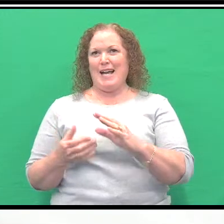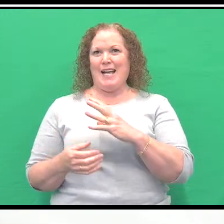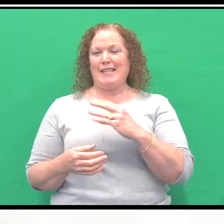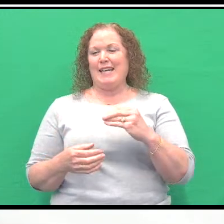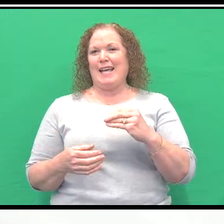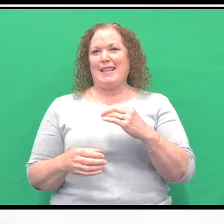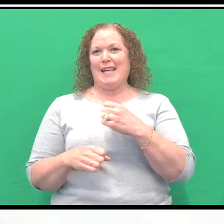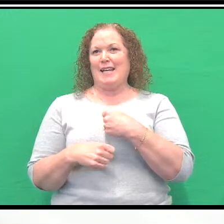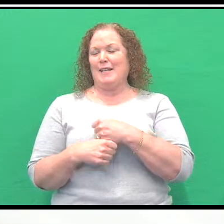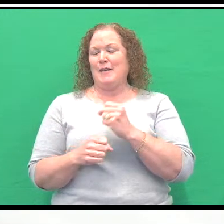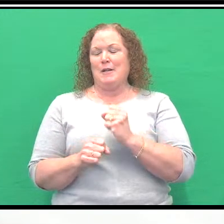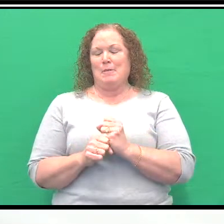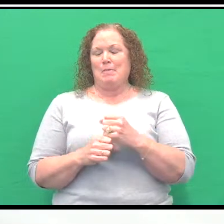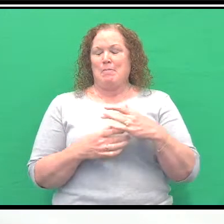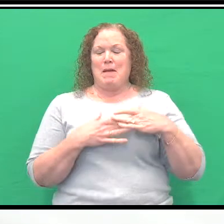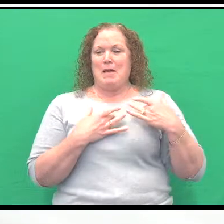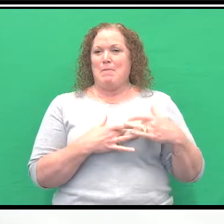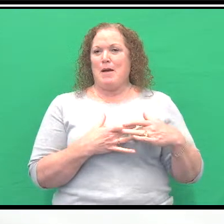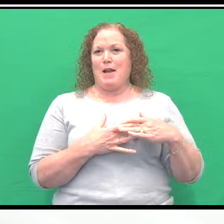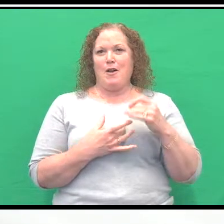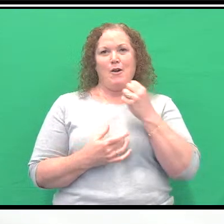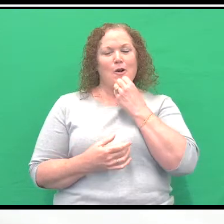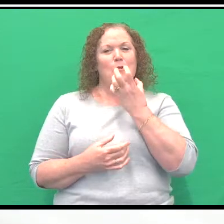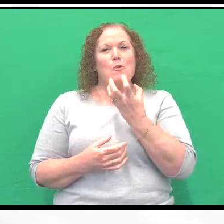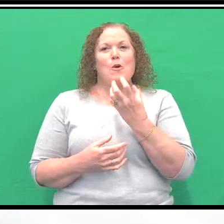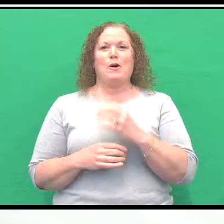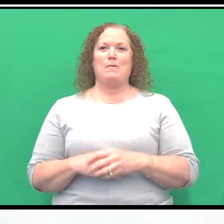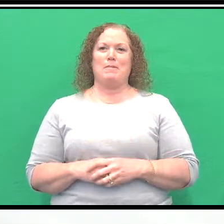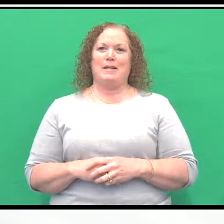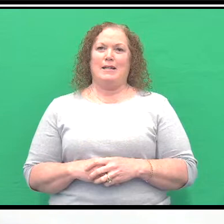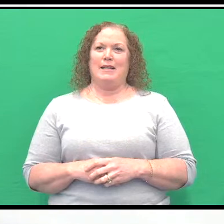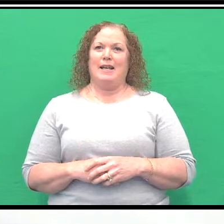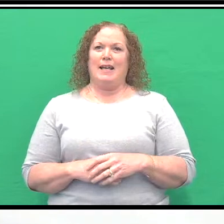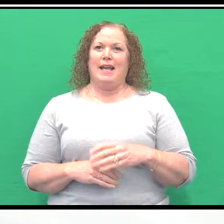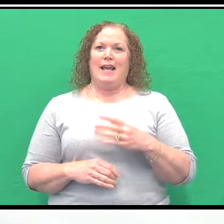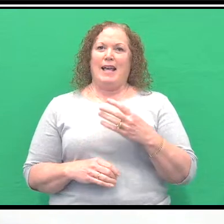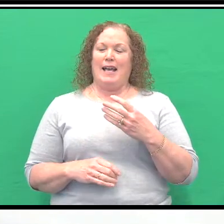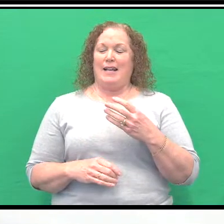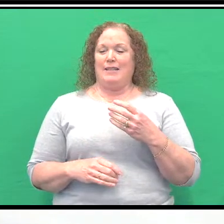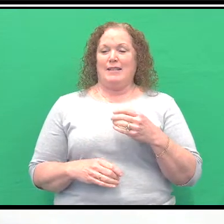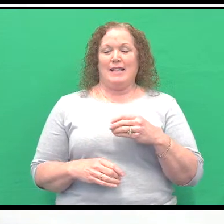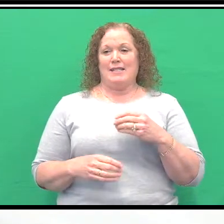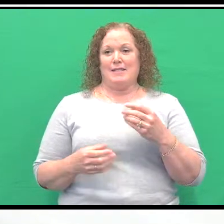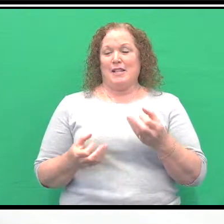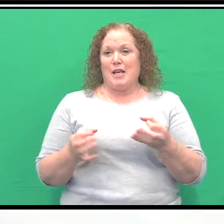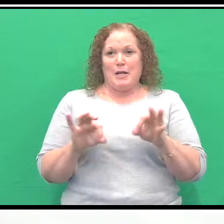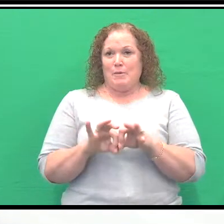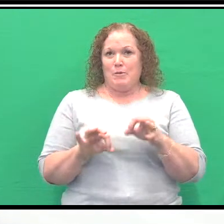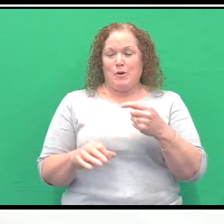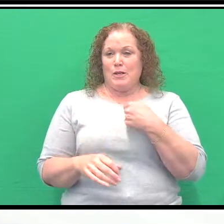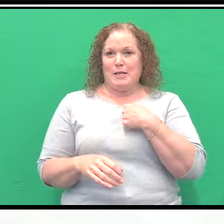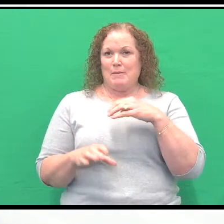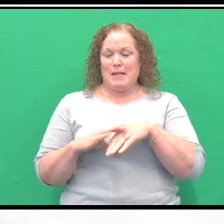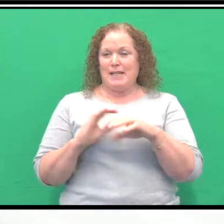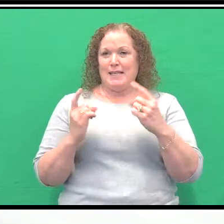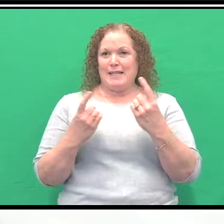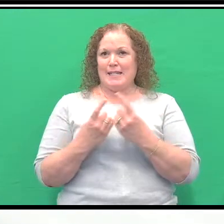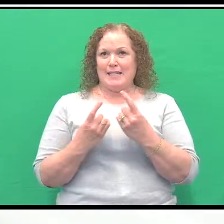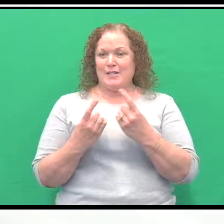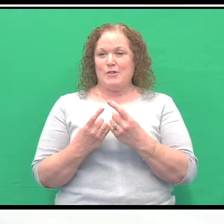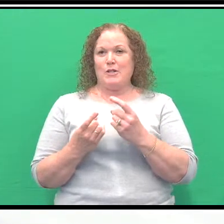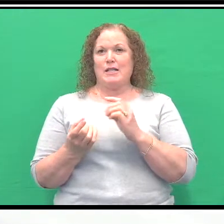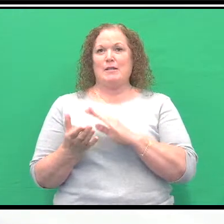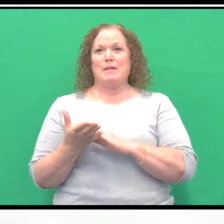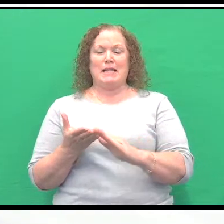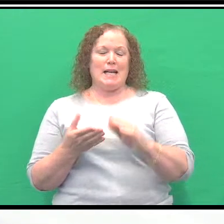very seriously in the district, is treating each other and treating ourselves with kindness and respect. So after I